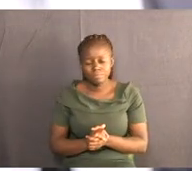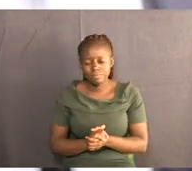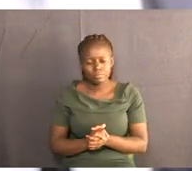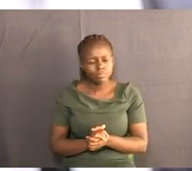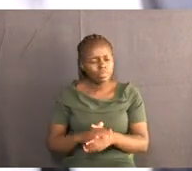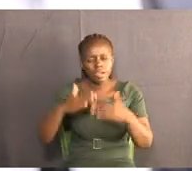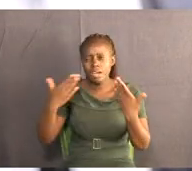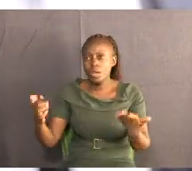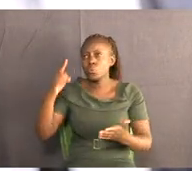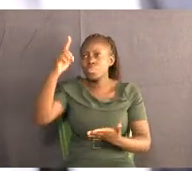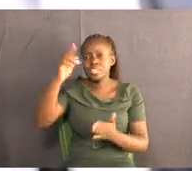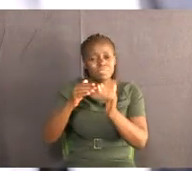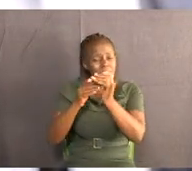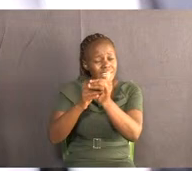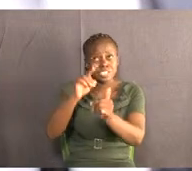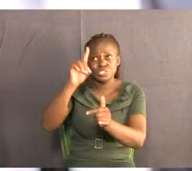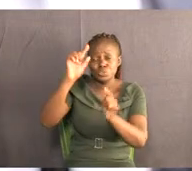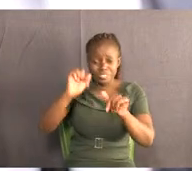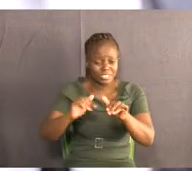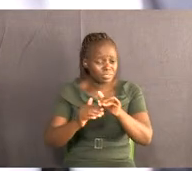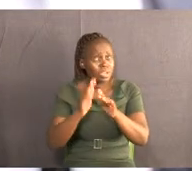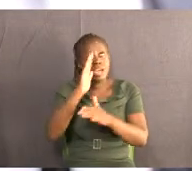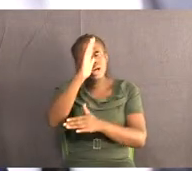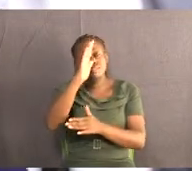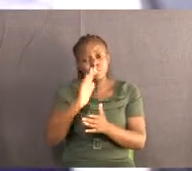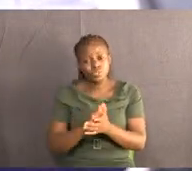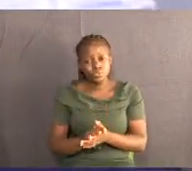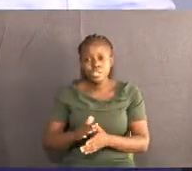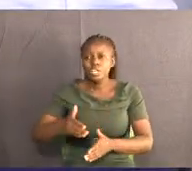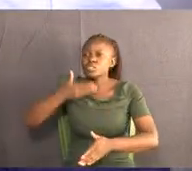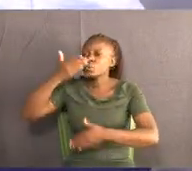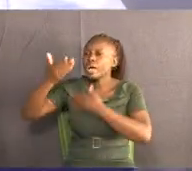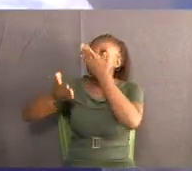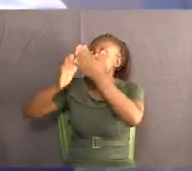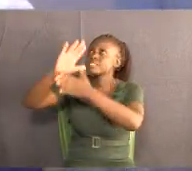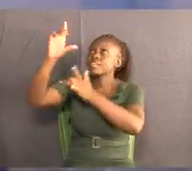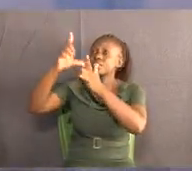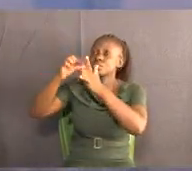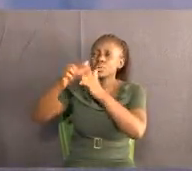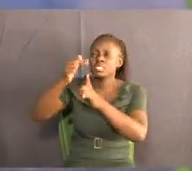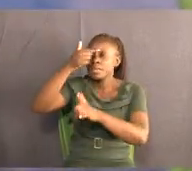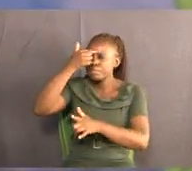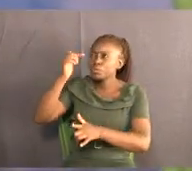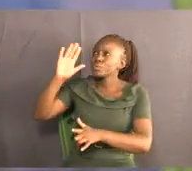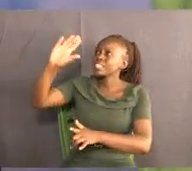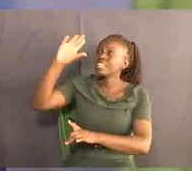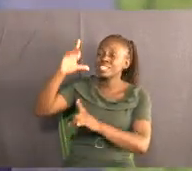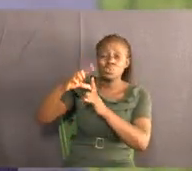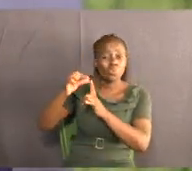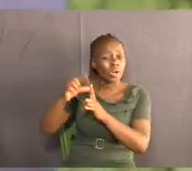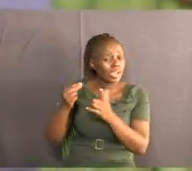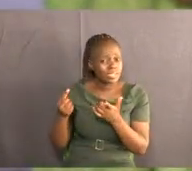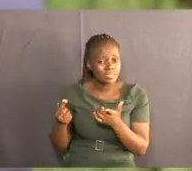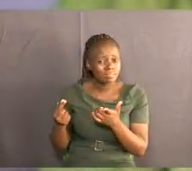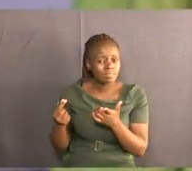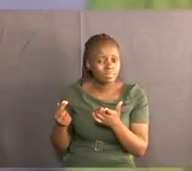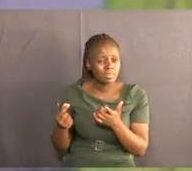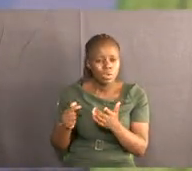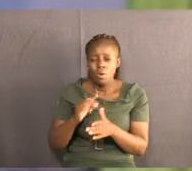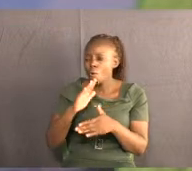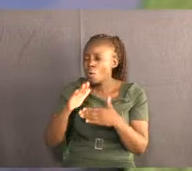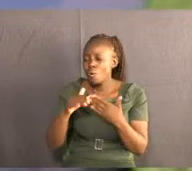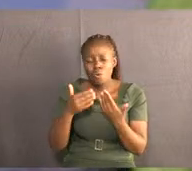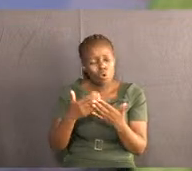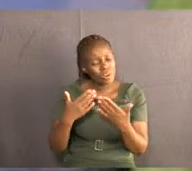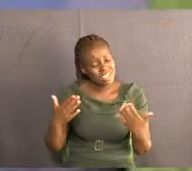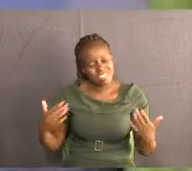he has directed you this morning or this afternoon, to respond to his word, because it's his word. Whatever he has told